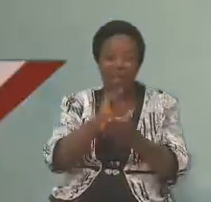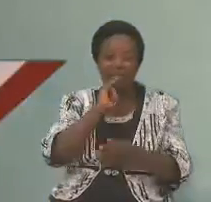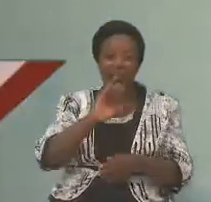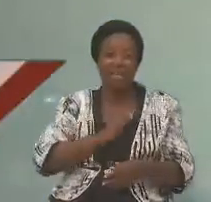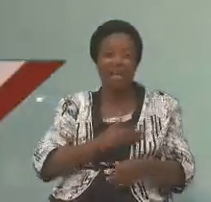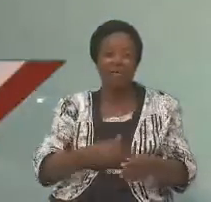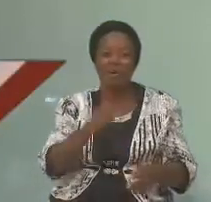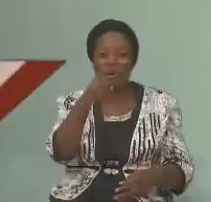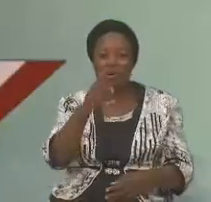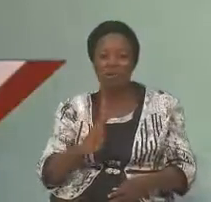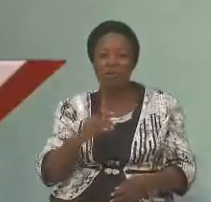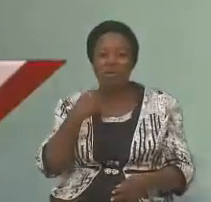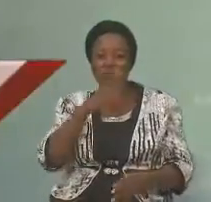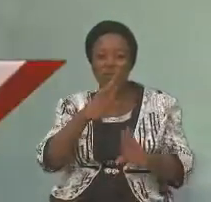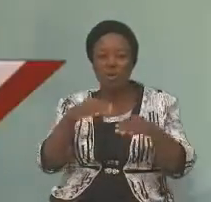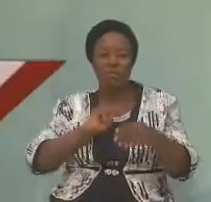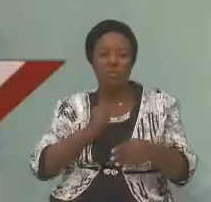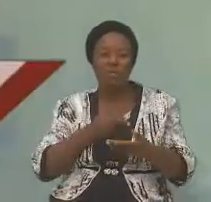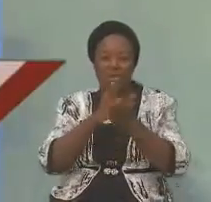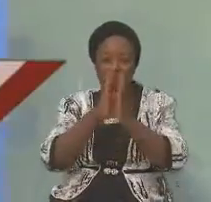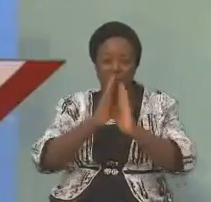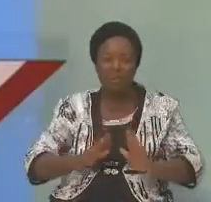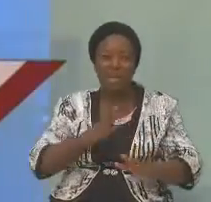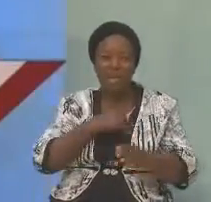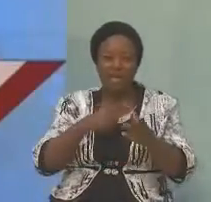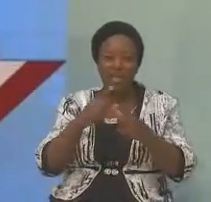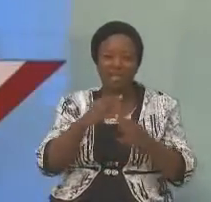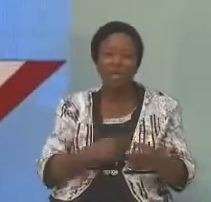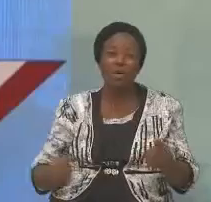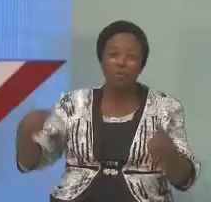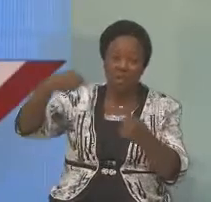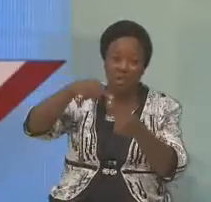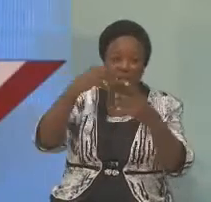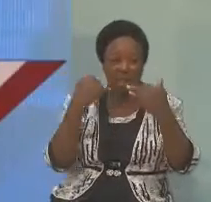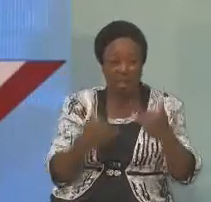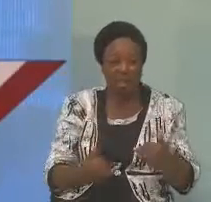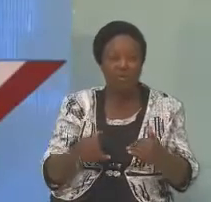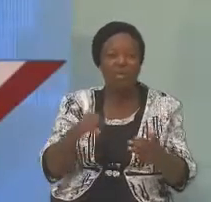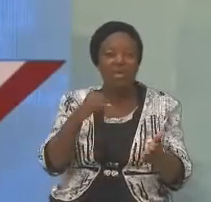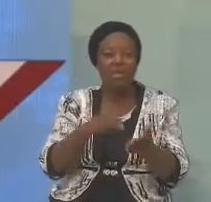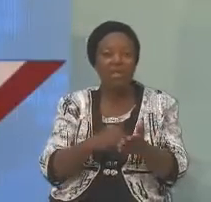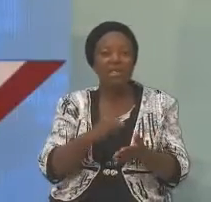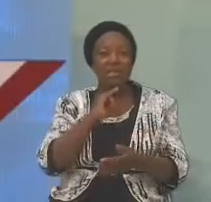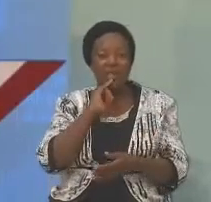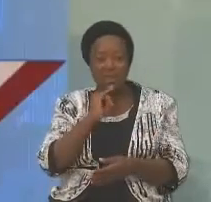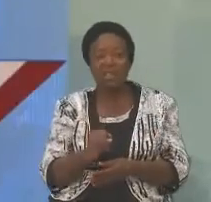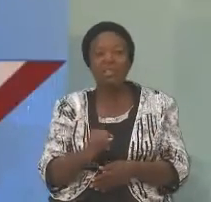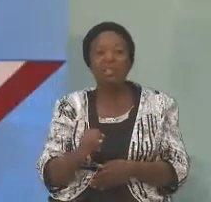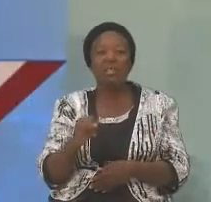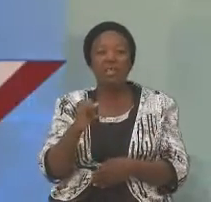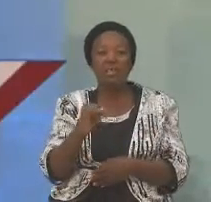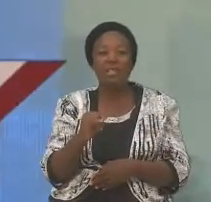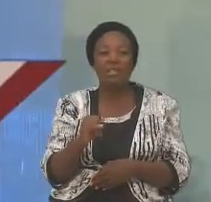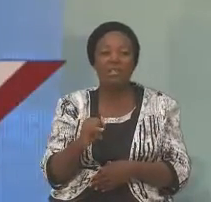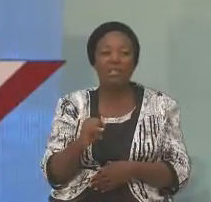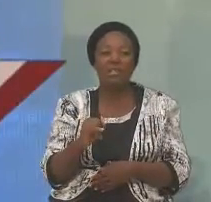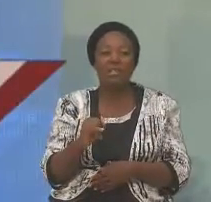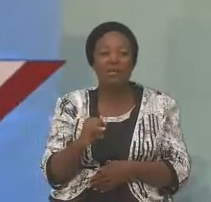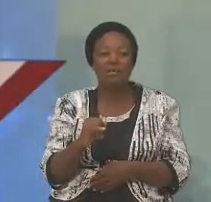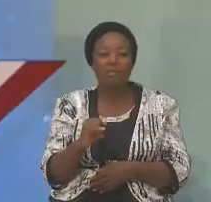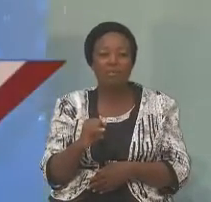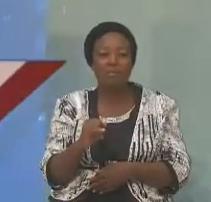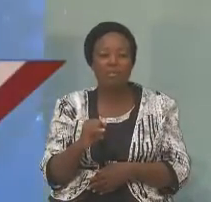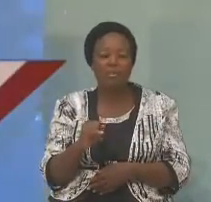Lord who gives us peace. He says, unto this day, it is yet in